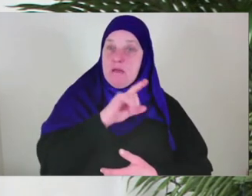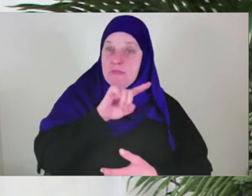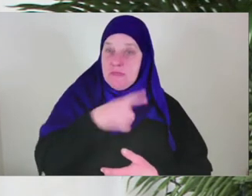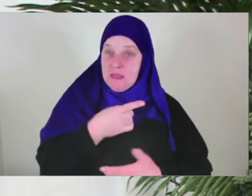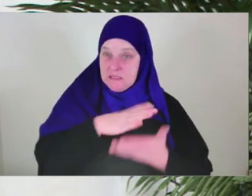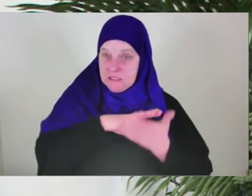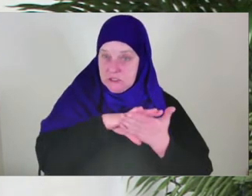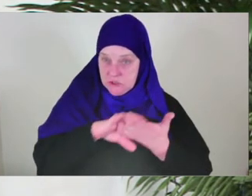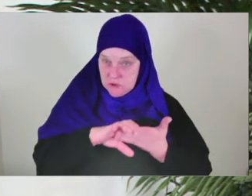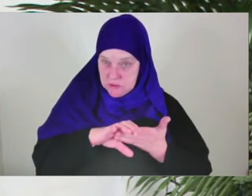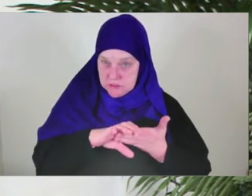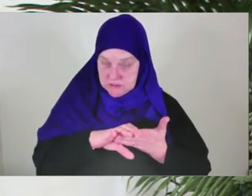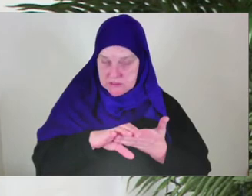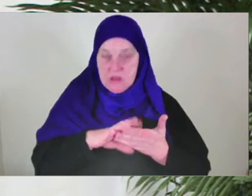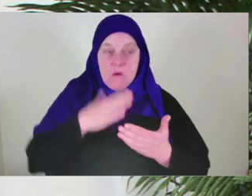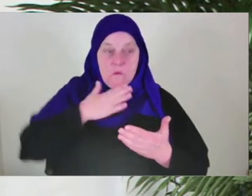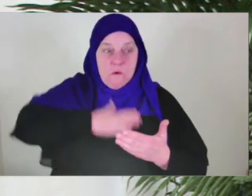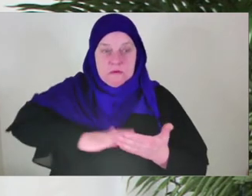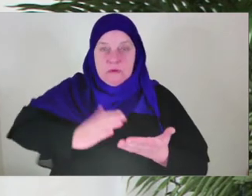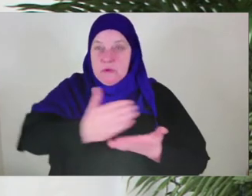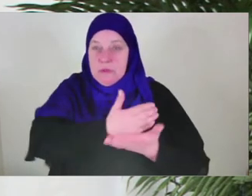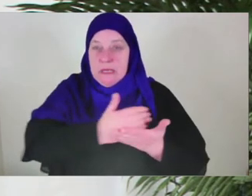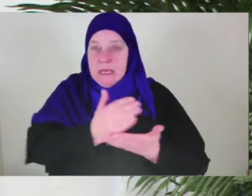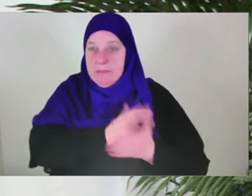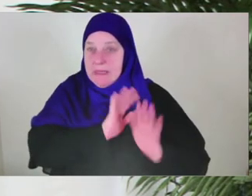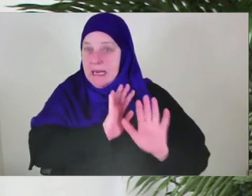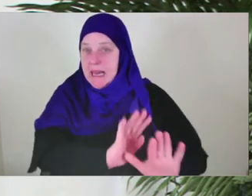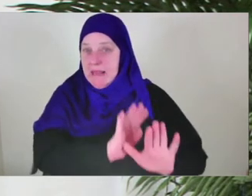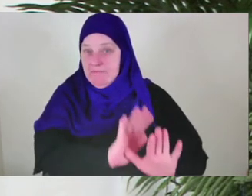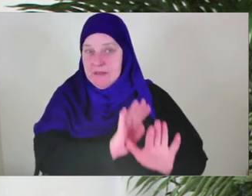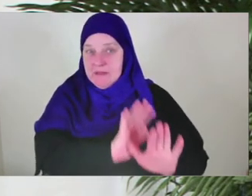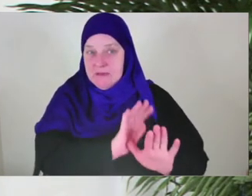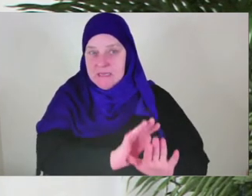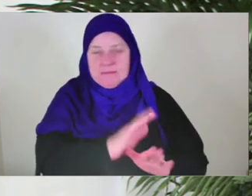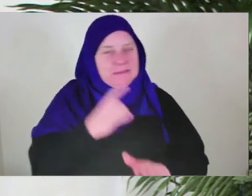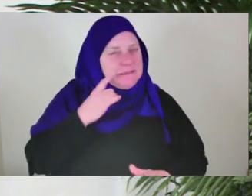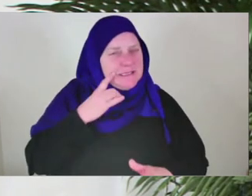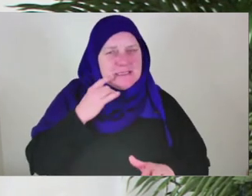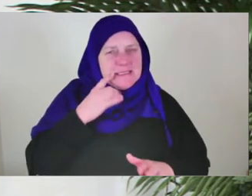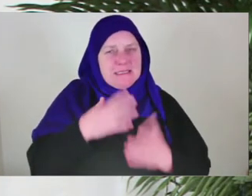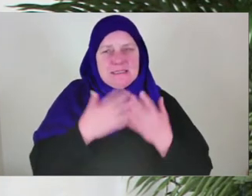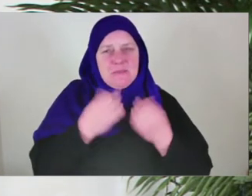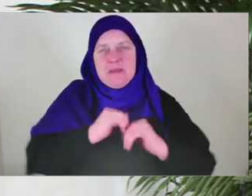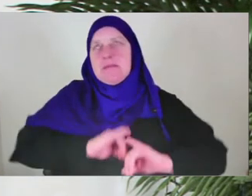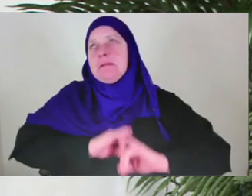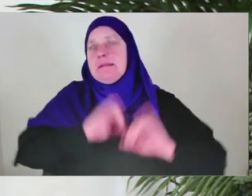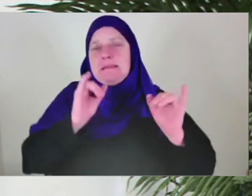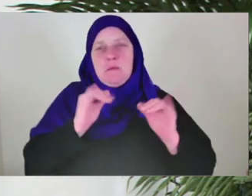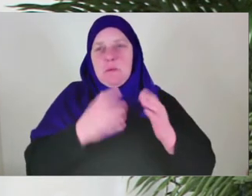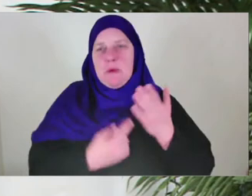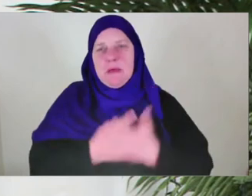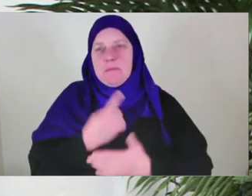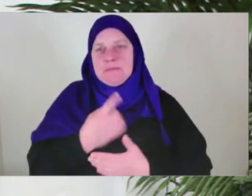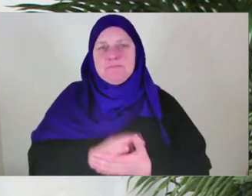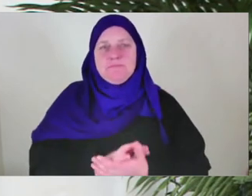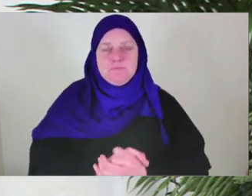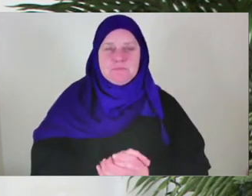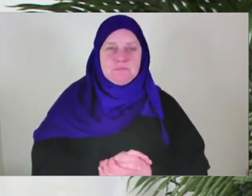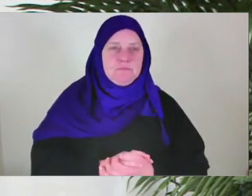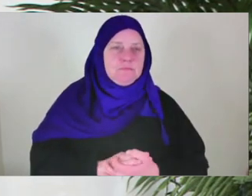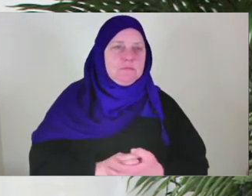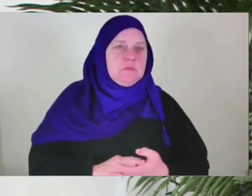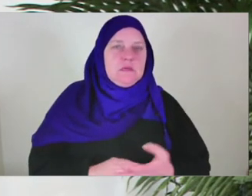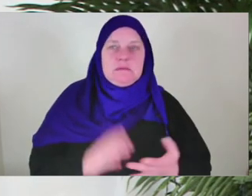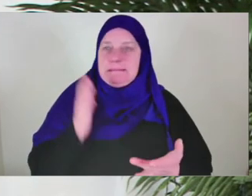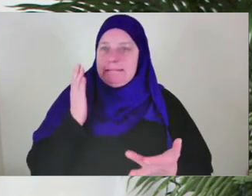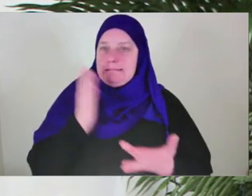that money, but to have that money in case of an emergency, in case something happens, something goes wrong, suddenly you need